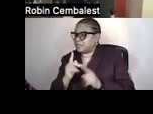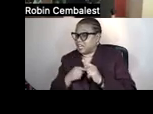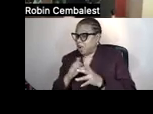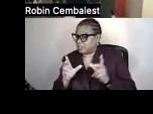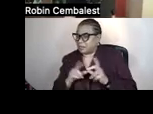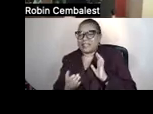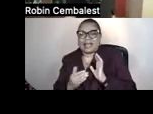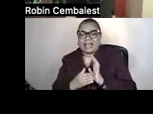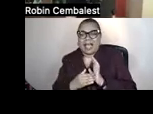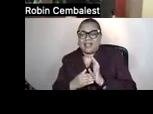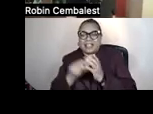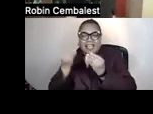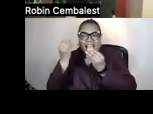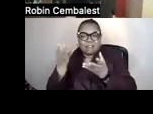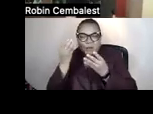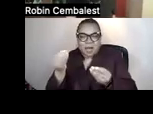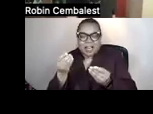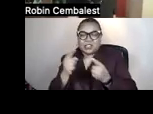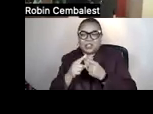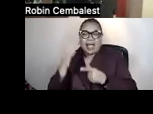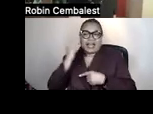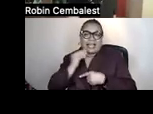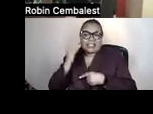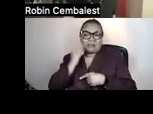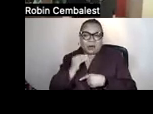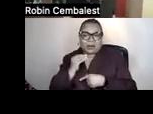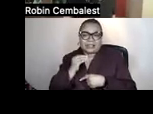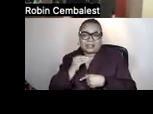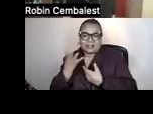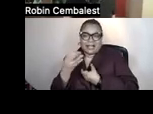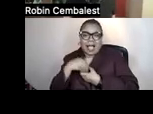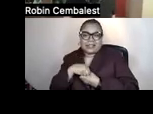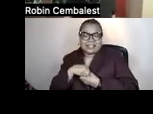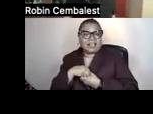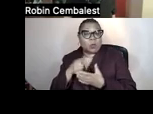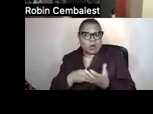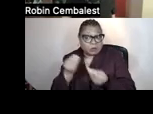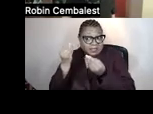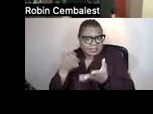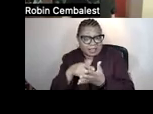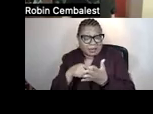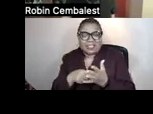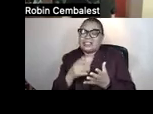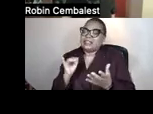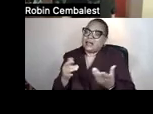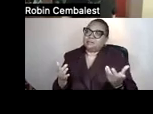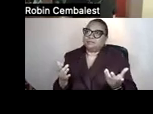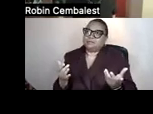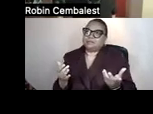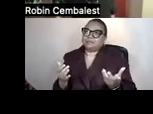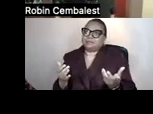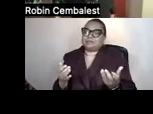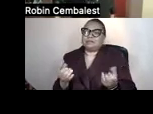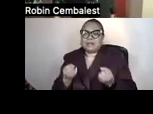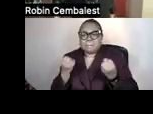And again, this informational and experiential content. And what I want to say about this is that a lot